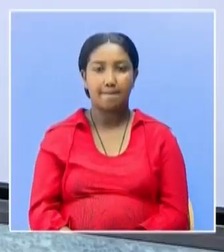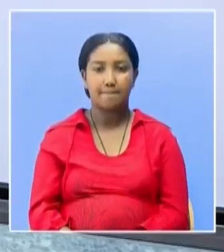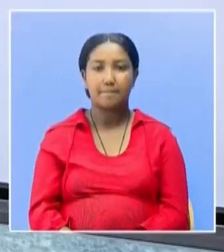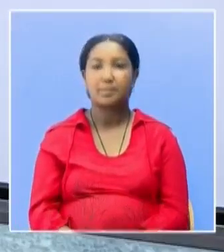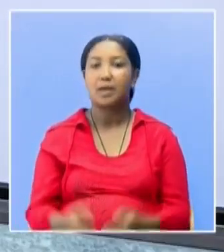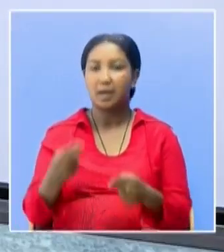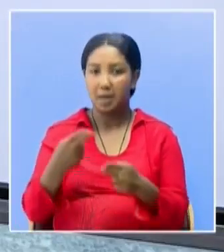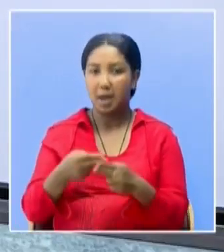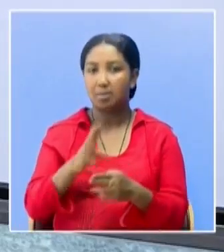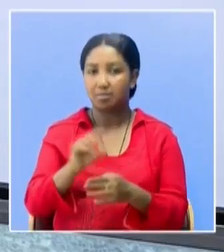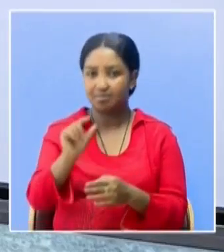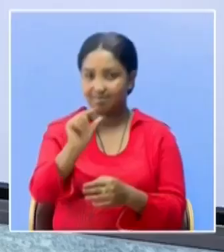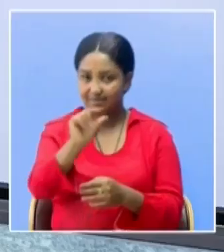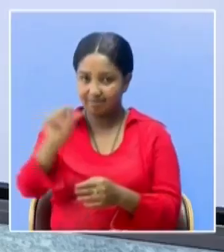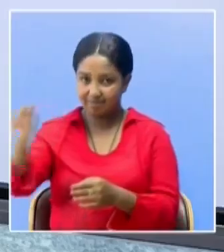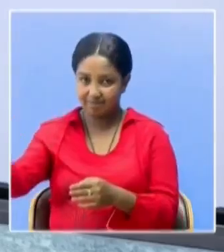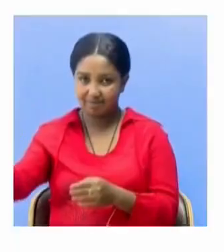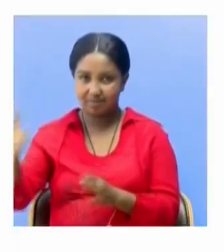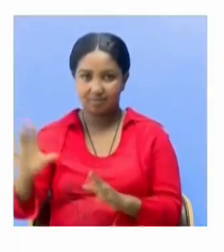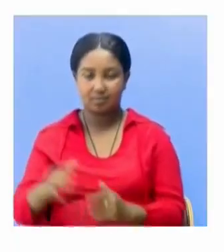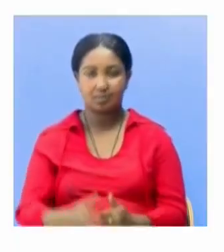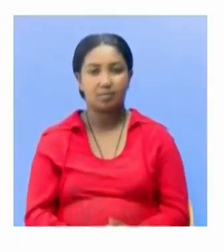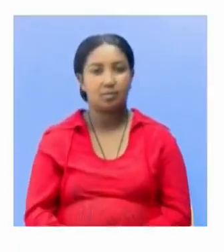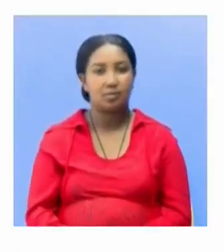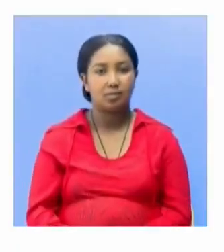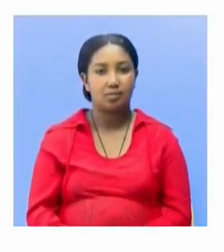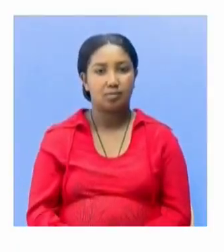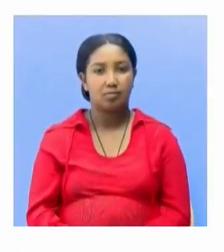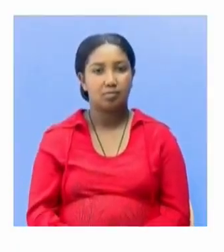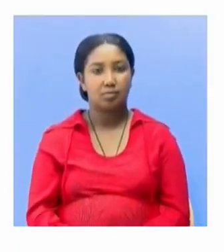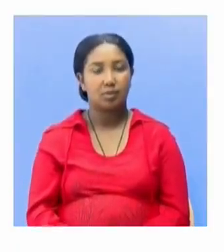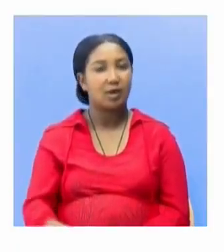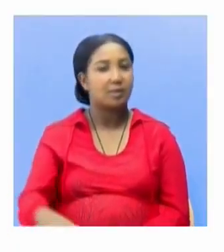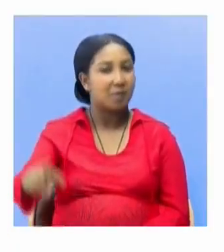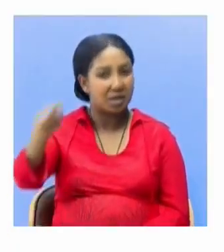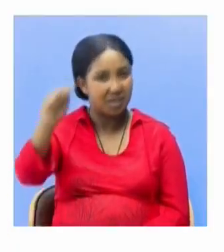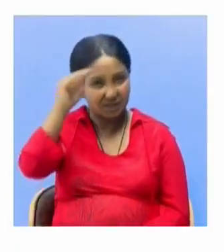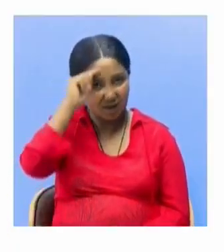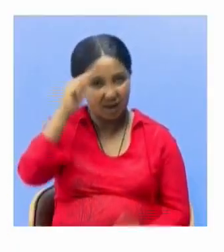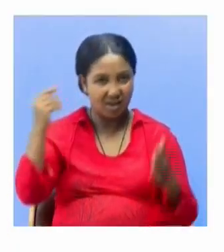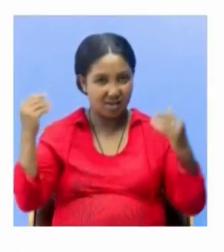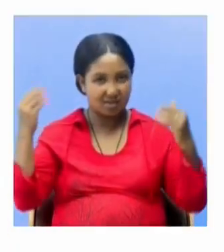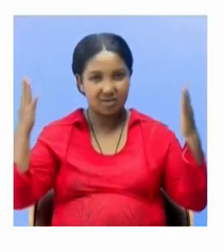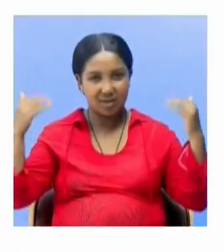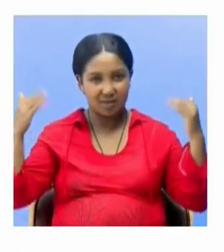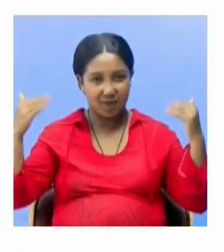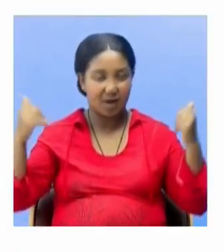Your name must be written here now. Tesfaye